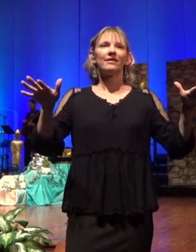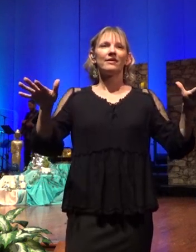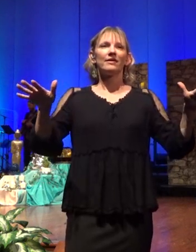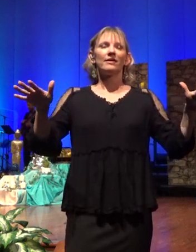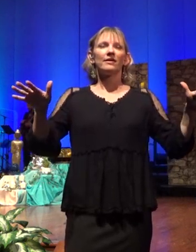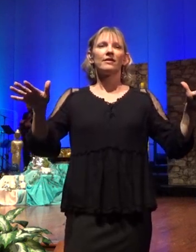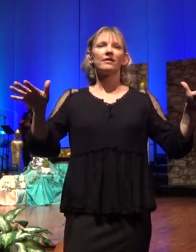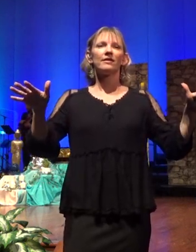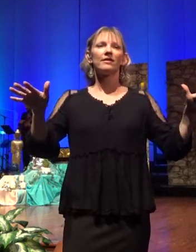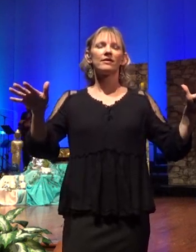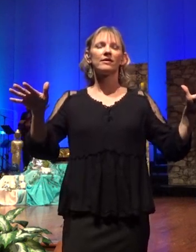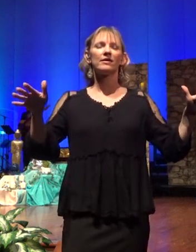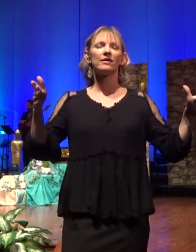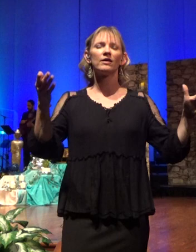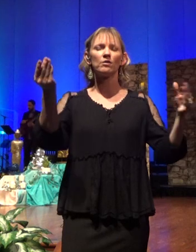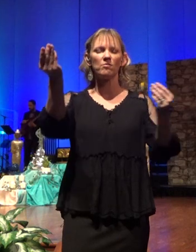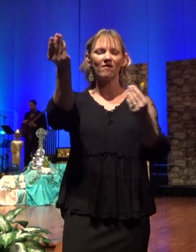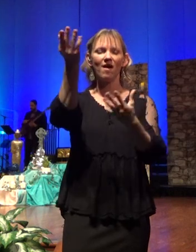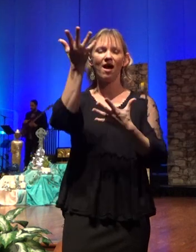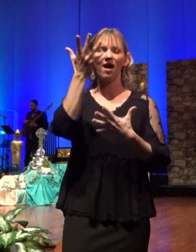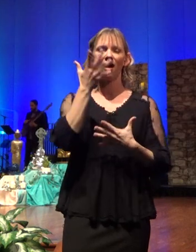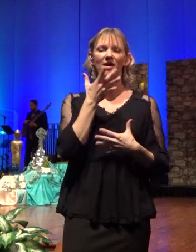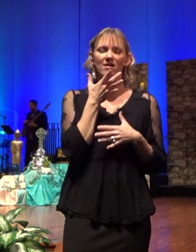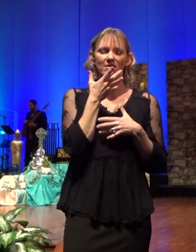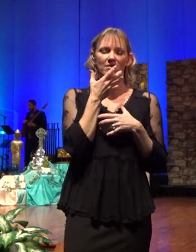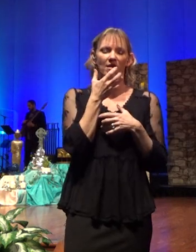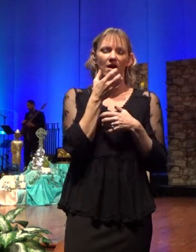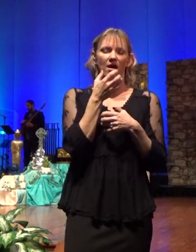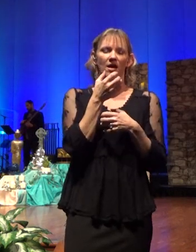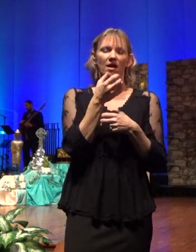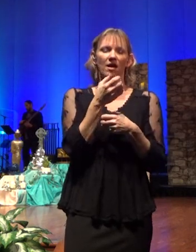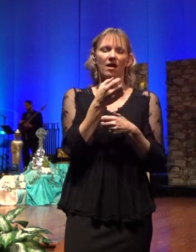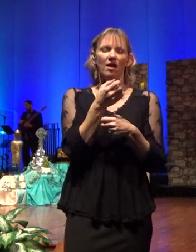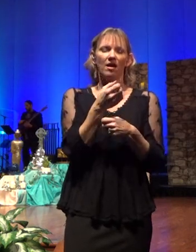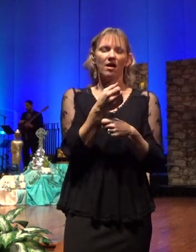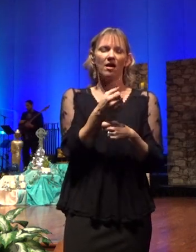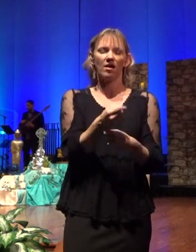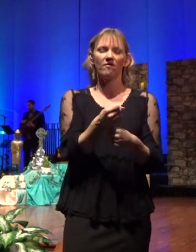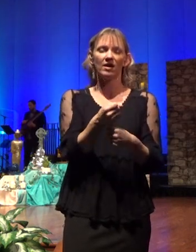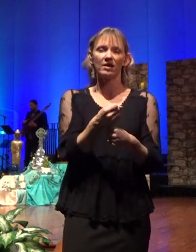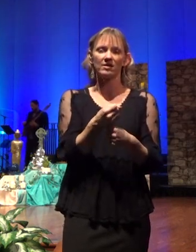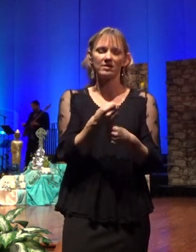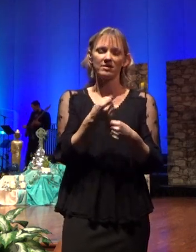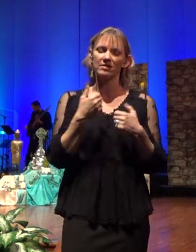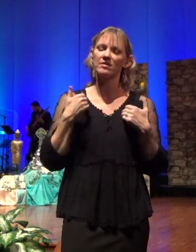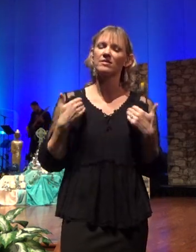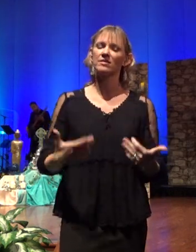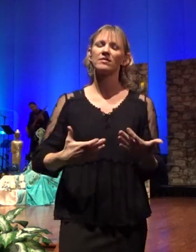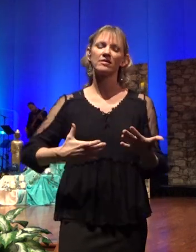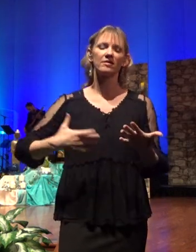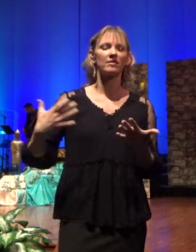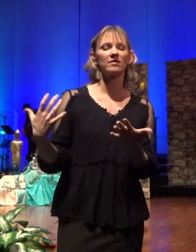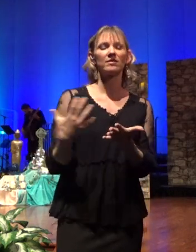you give me the confidence to take back my